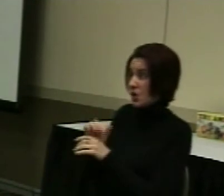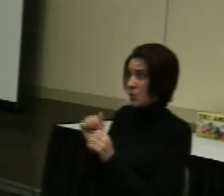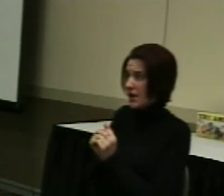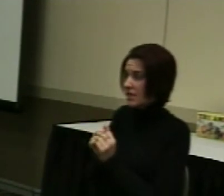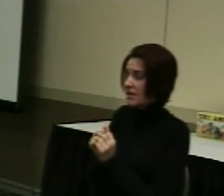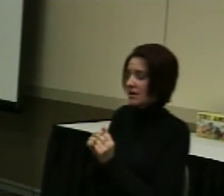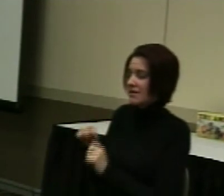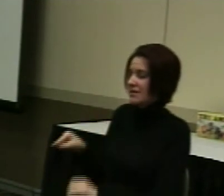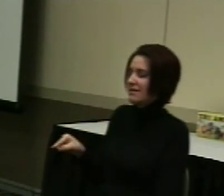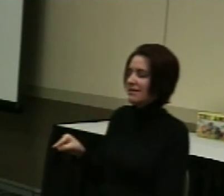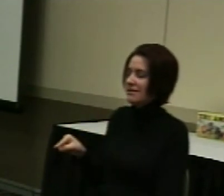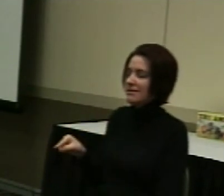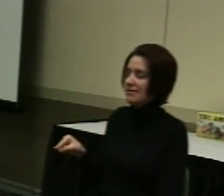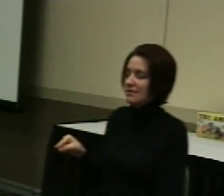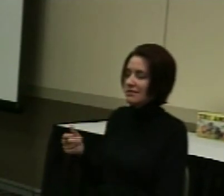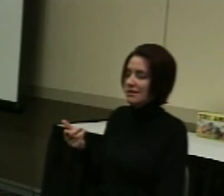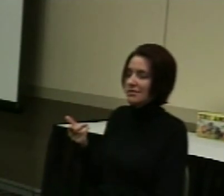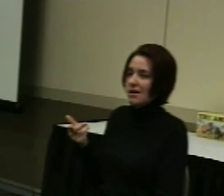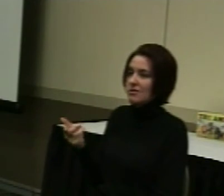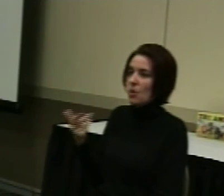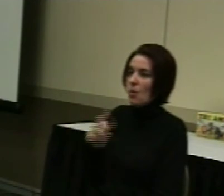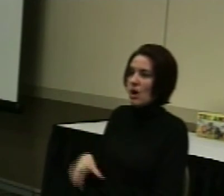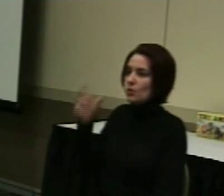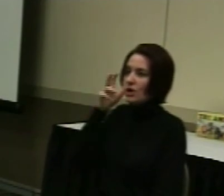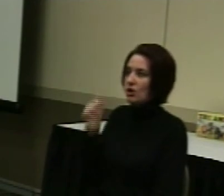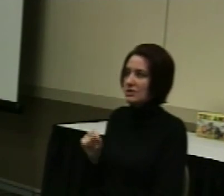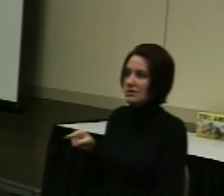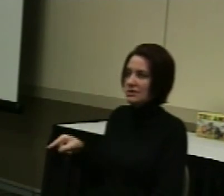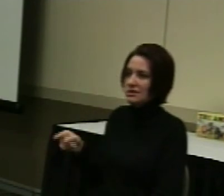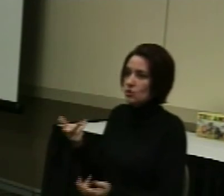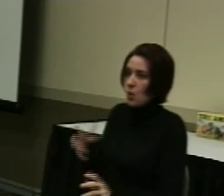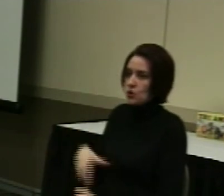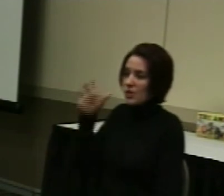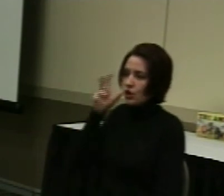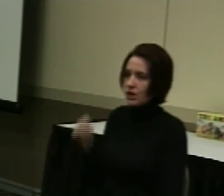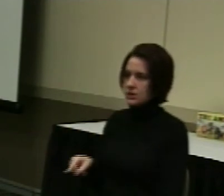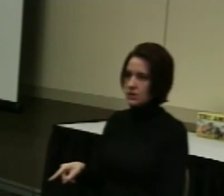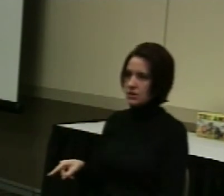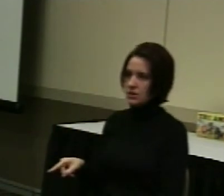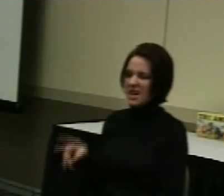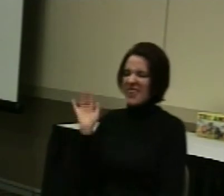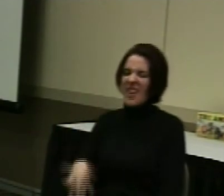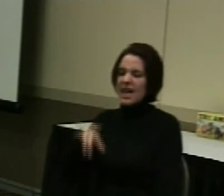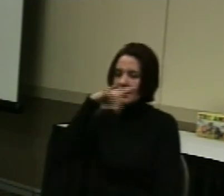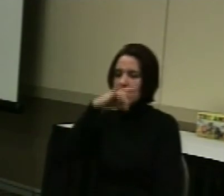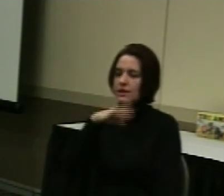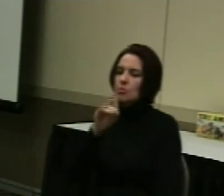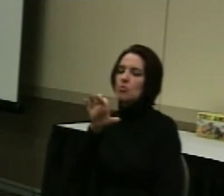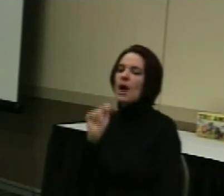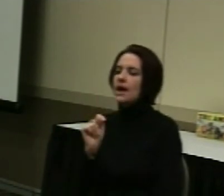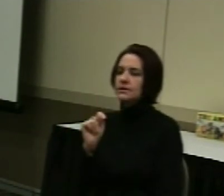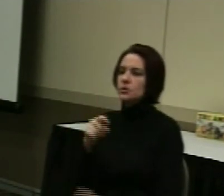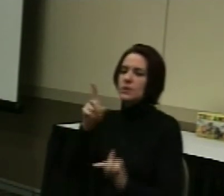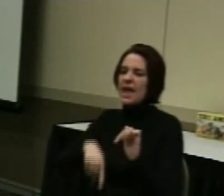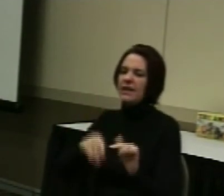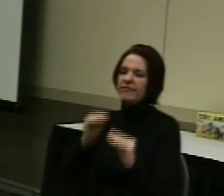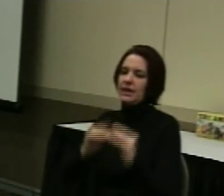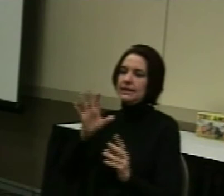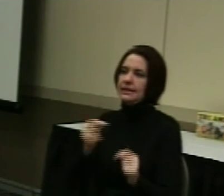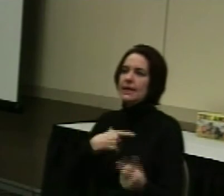that don't want to hear that. They just think the kid's a brat and they want you to fix it, but they don't really want to work on fixing it. So